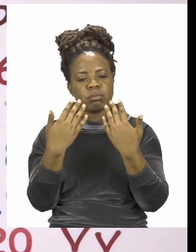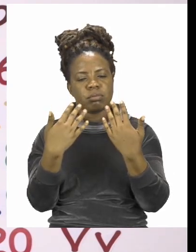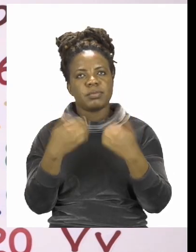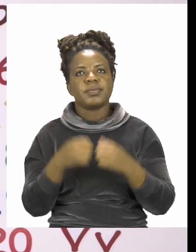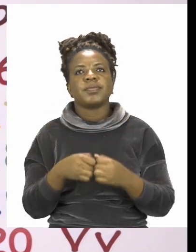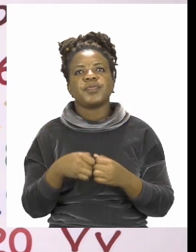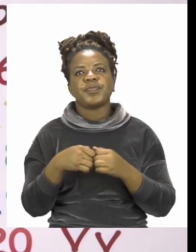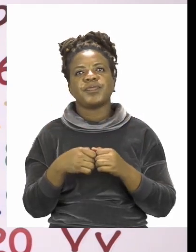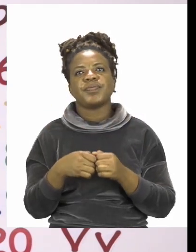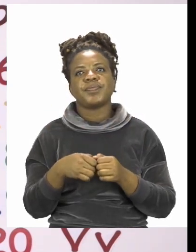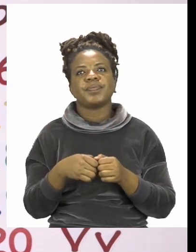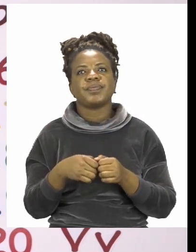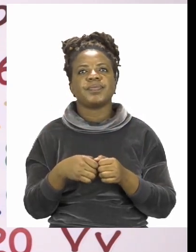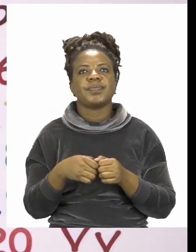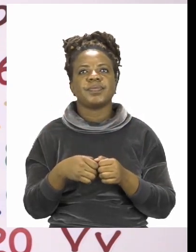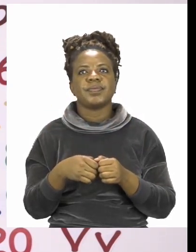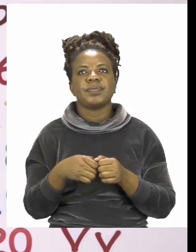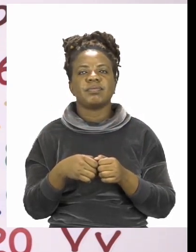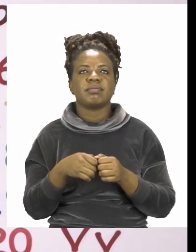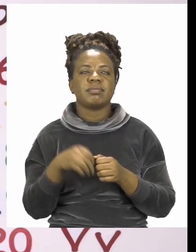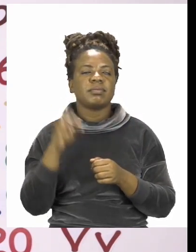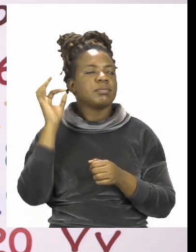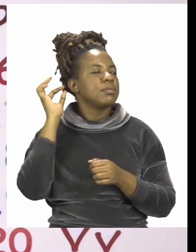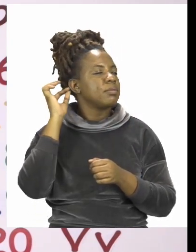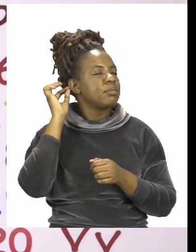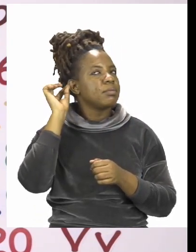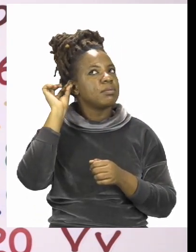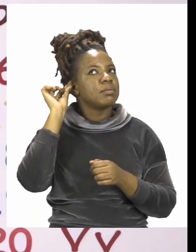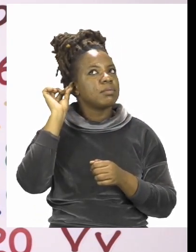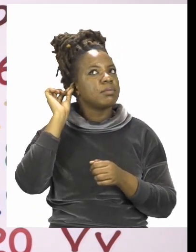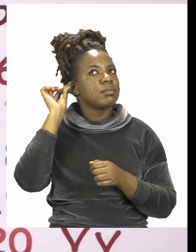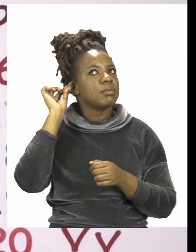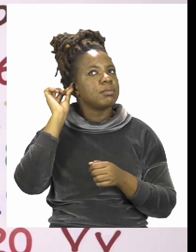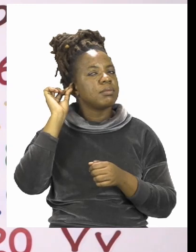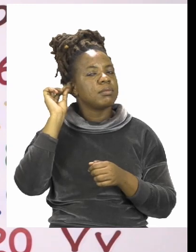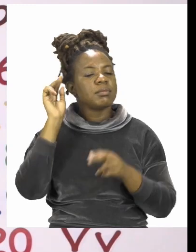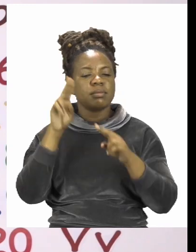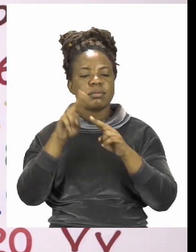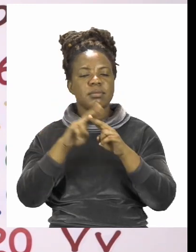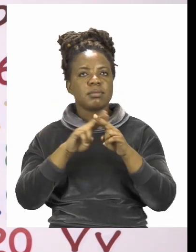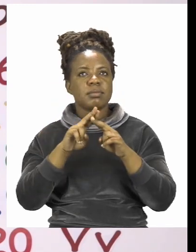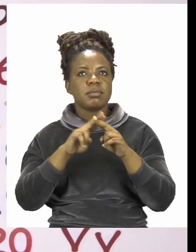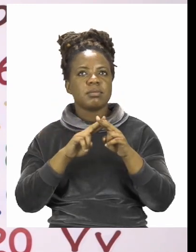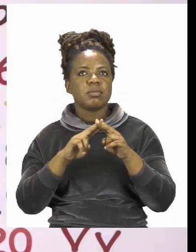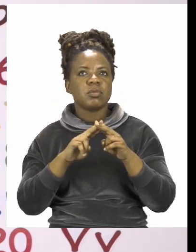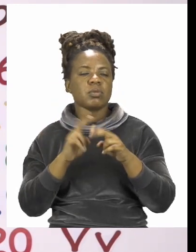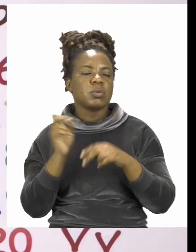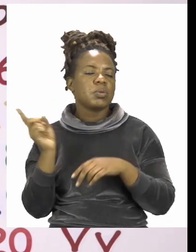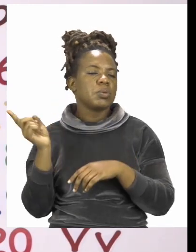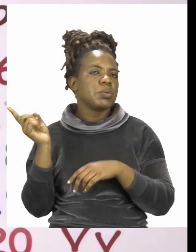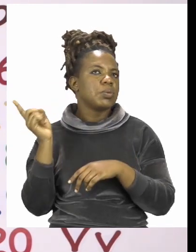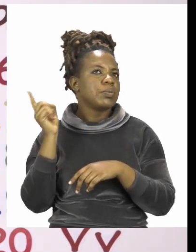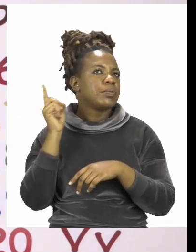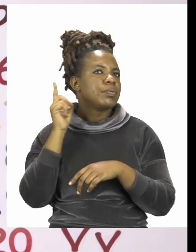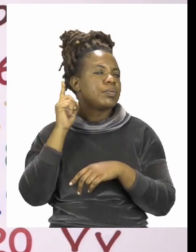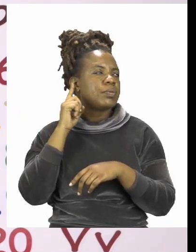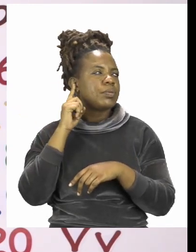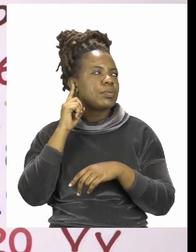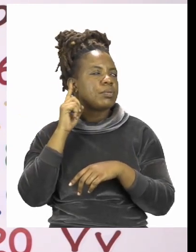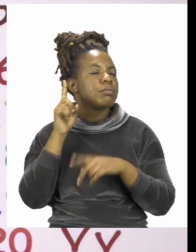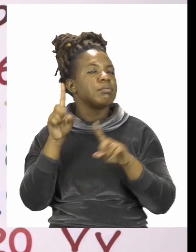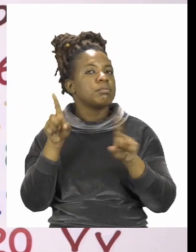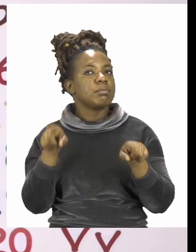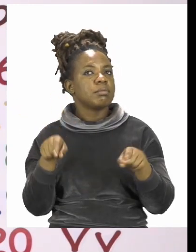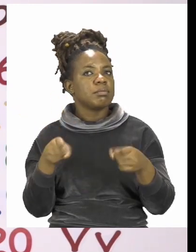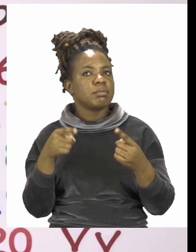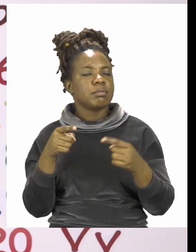Good job. The ear is used to hear things. Everyone, point to your